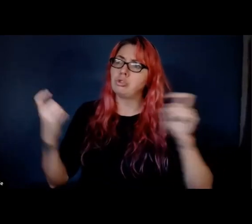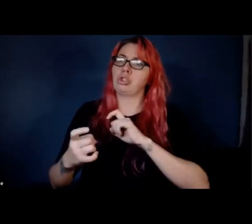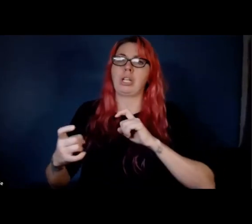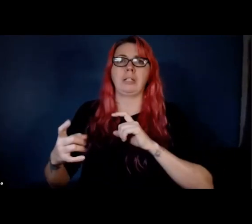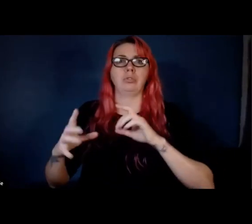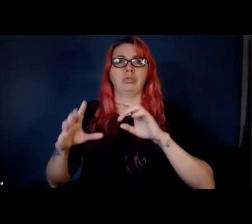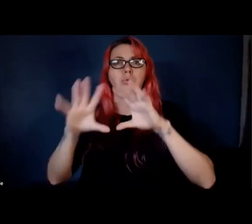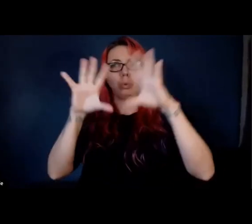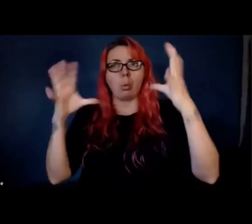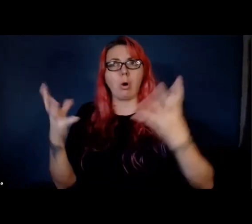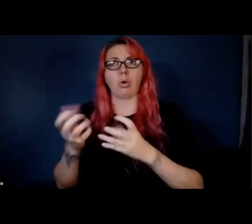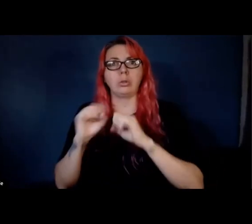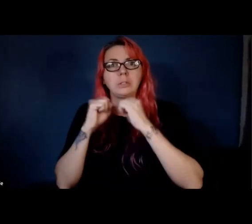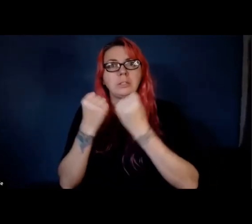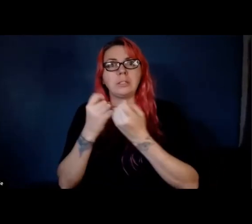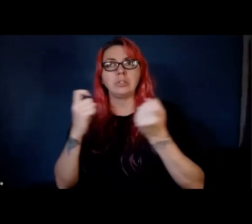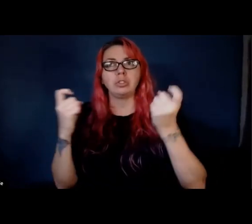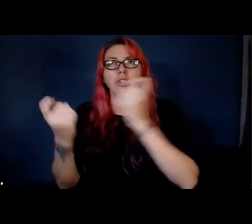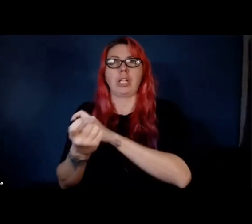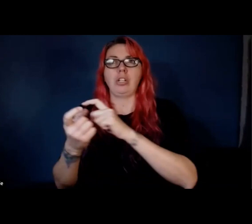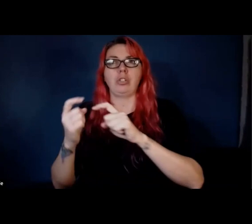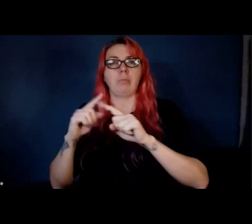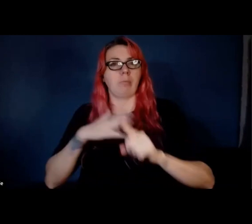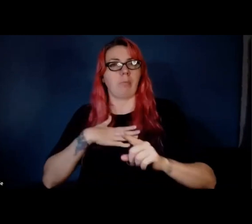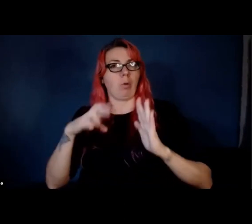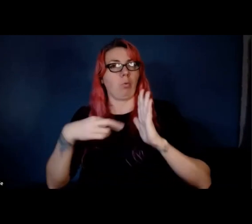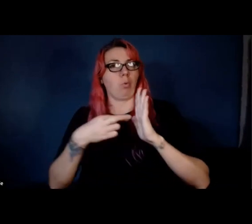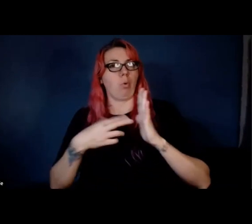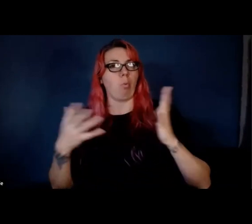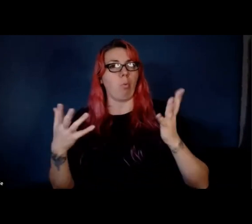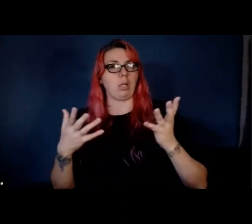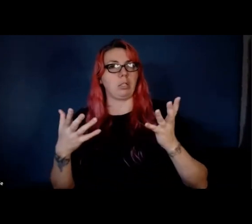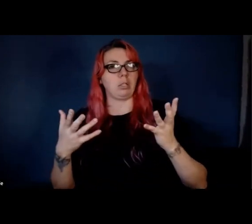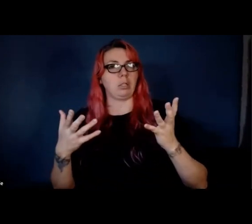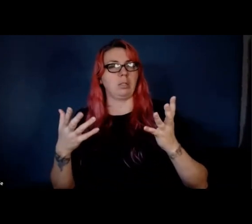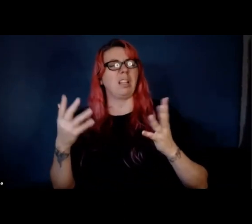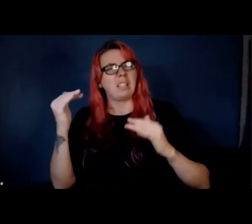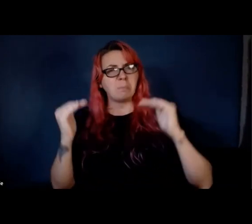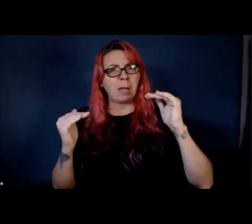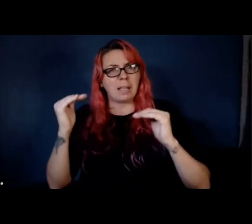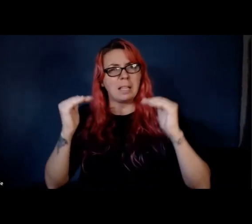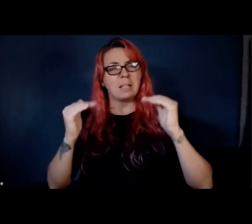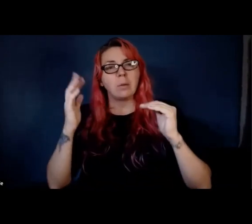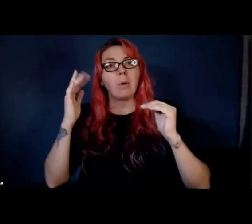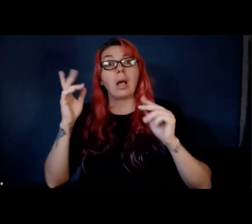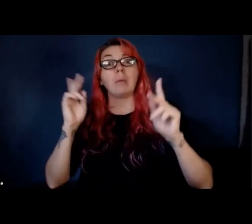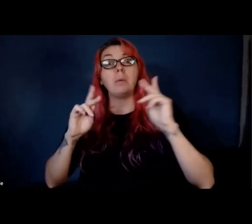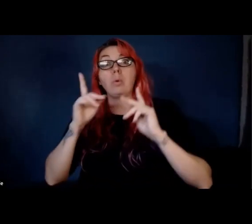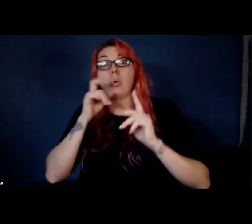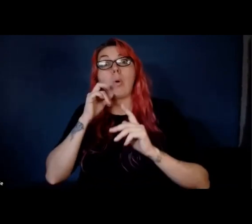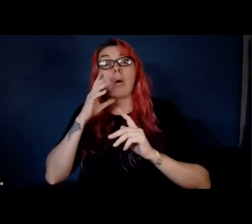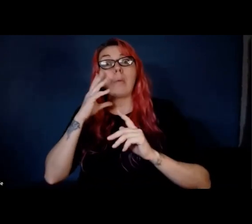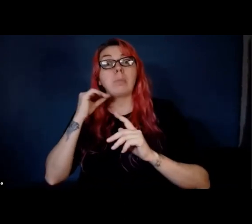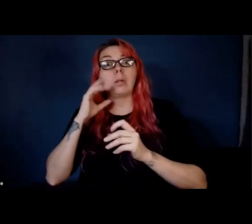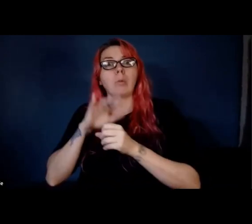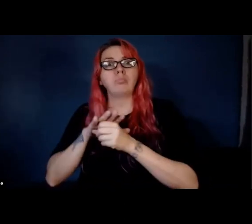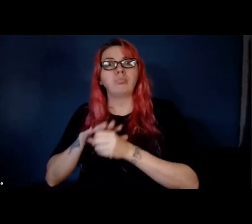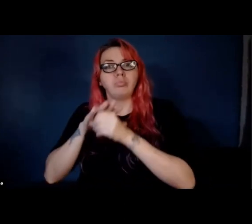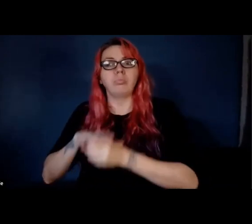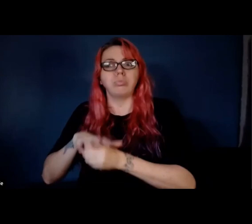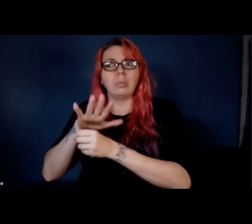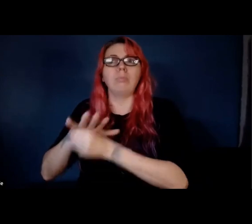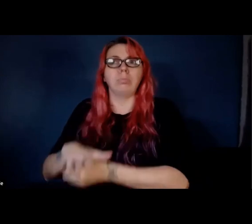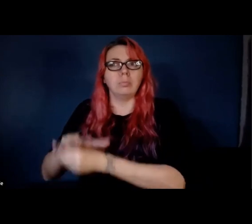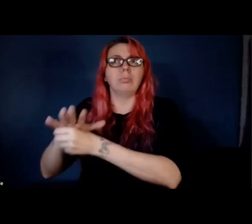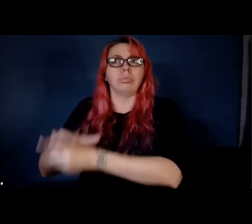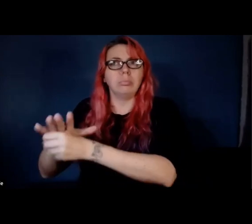also that tension of, not always putting the weight on the folks who are the targets of oppression to us be the ones to do the work,